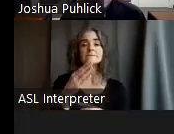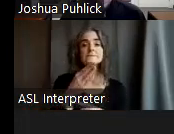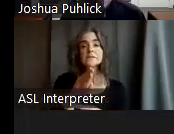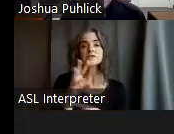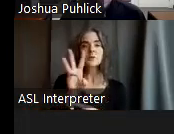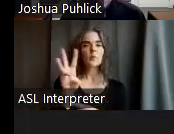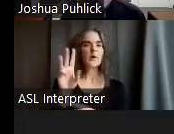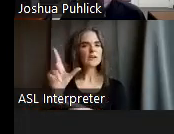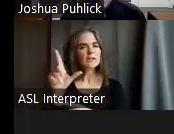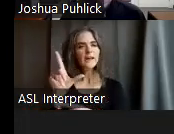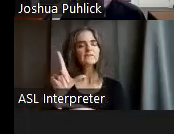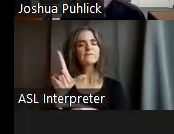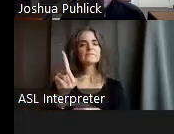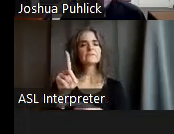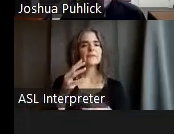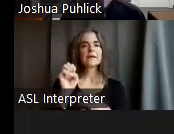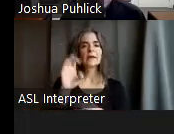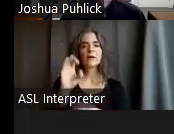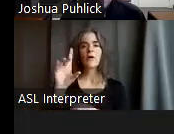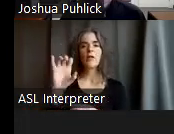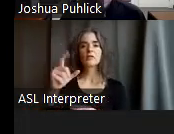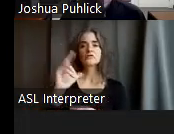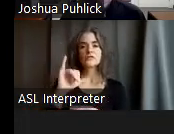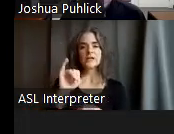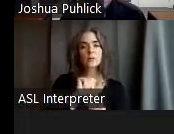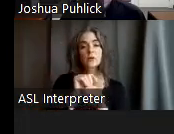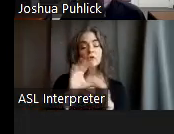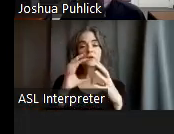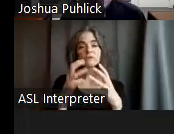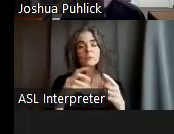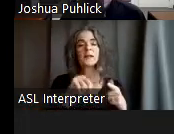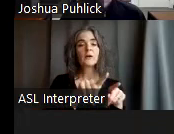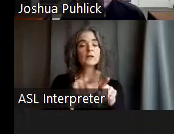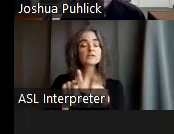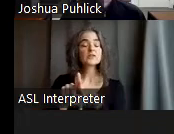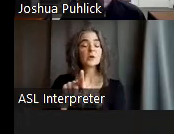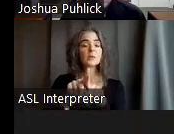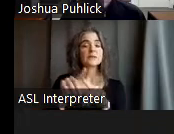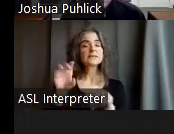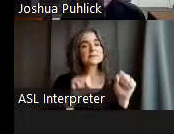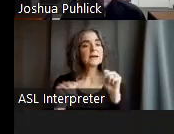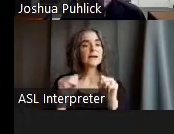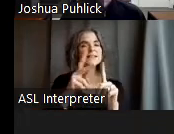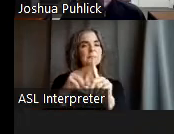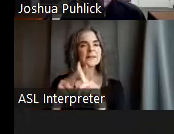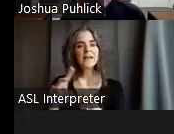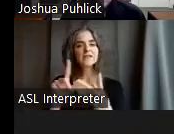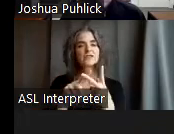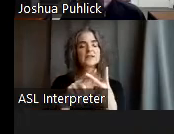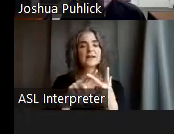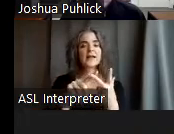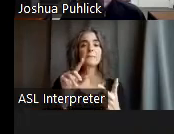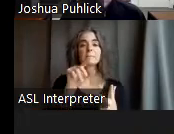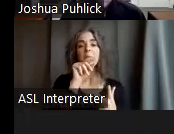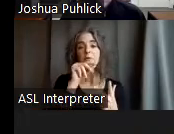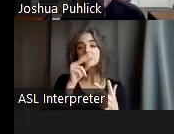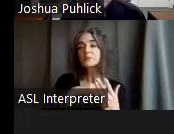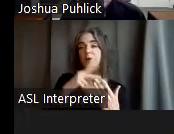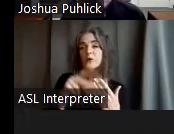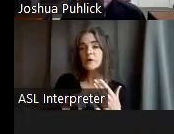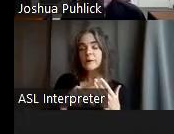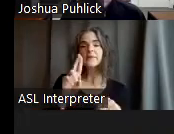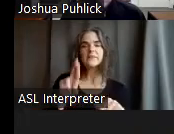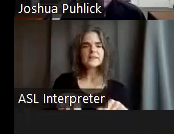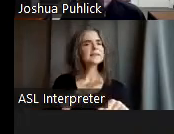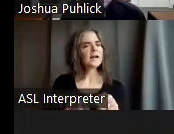Forest Ecology Working Group, Science Applications, and Migratory Birds programs, the National Conservation Training Center, are